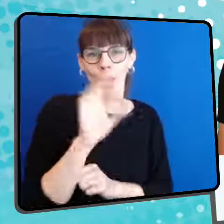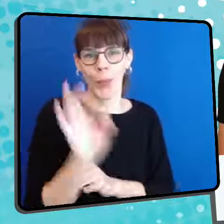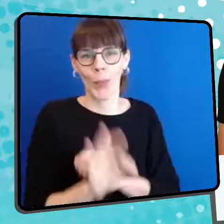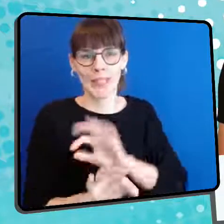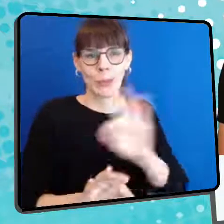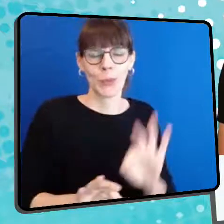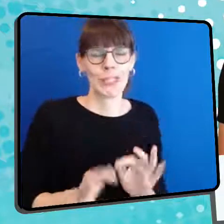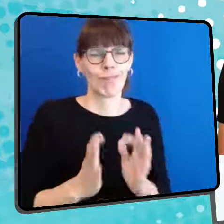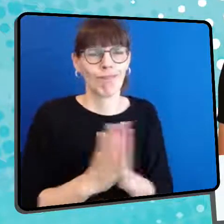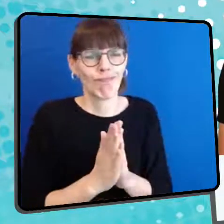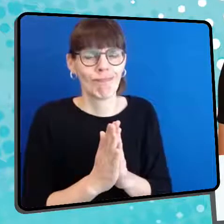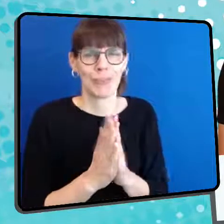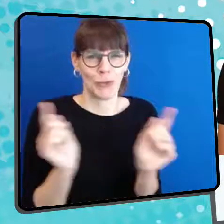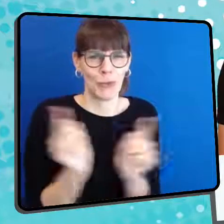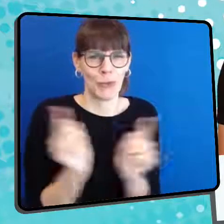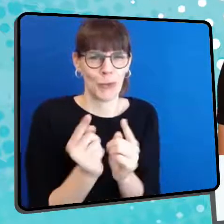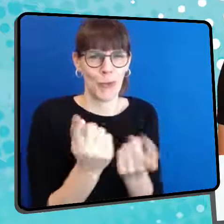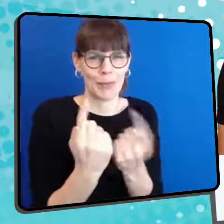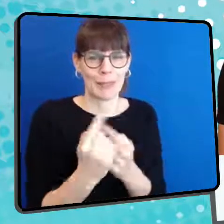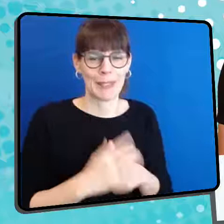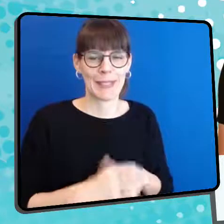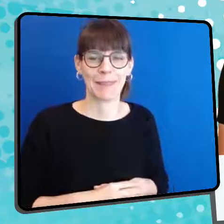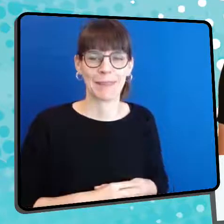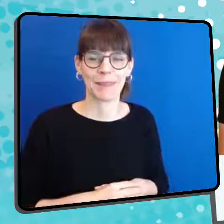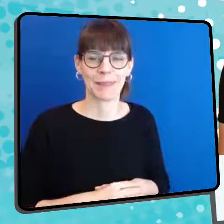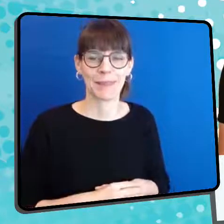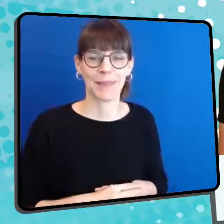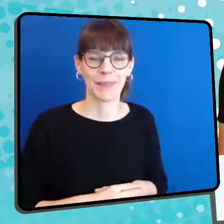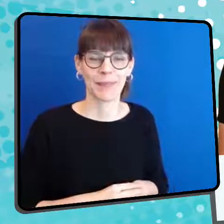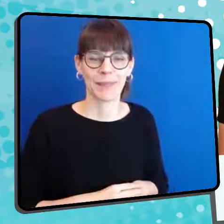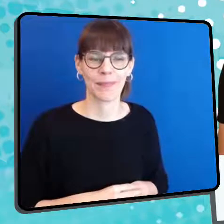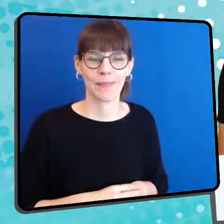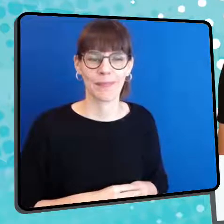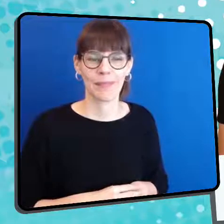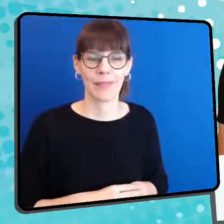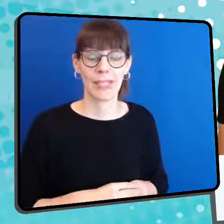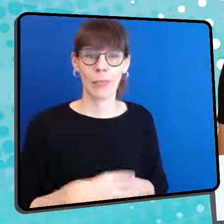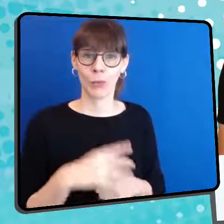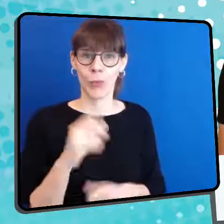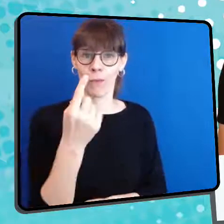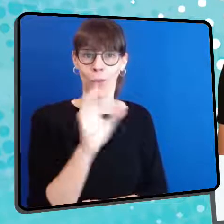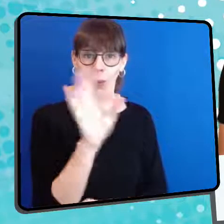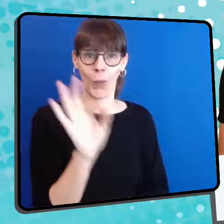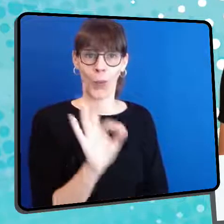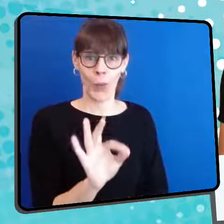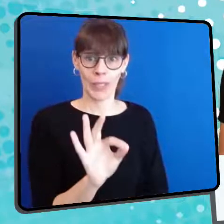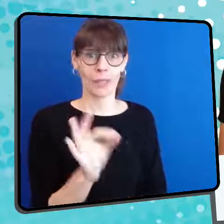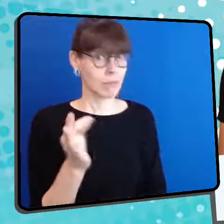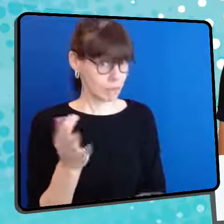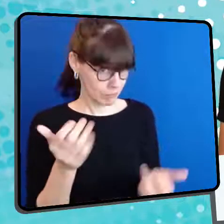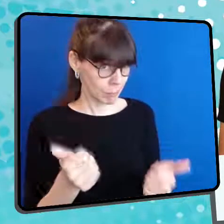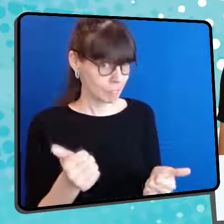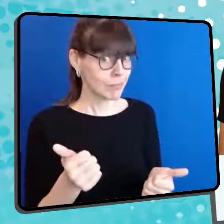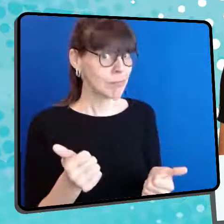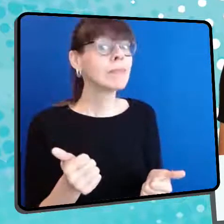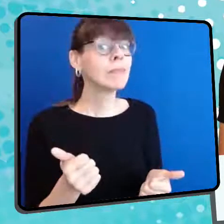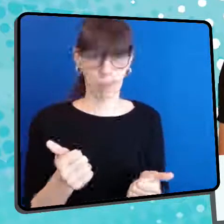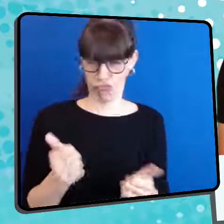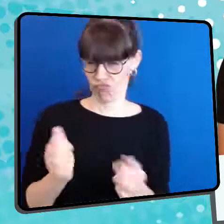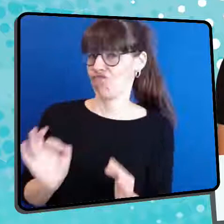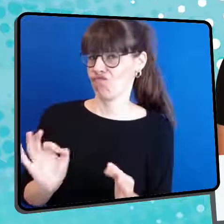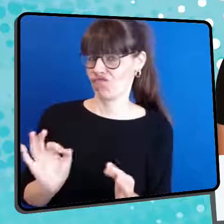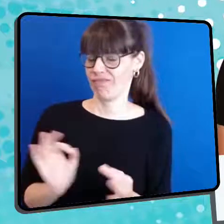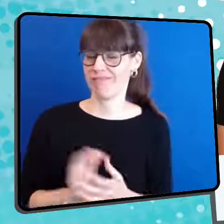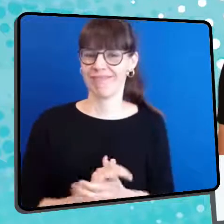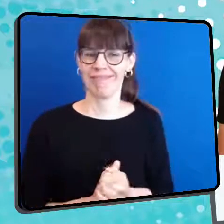Okay, so first question, Willem. Are you ready? I'm ready. Whatever. You're ready.